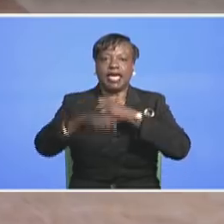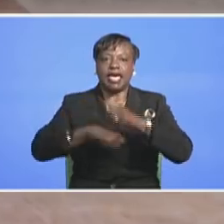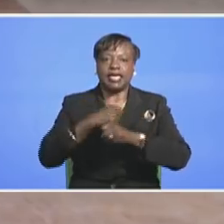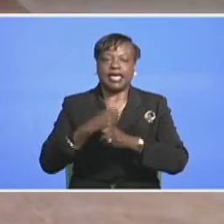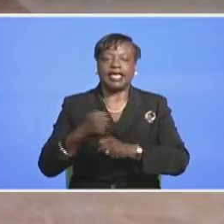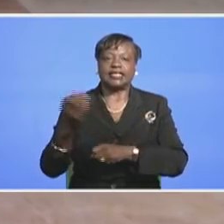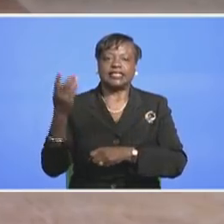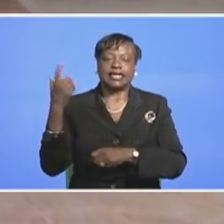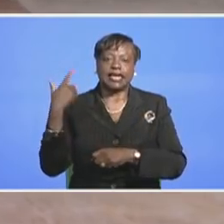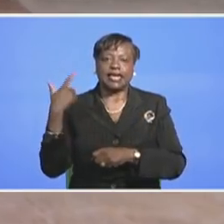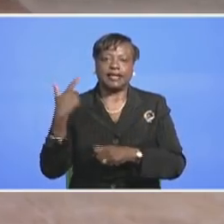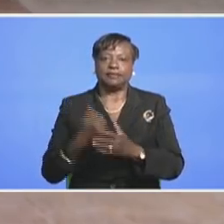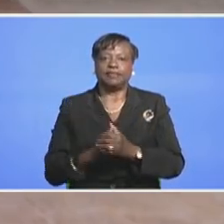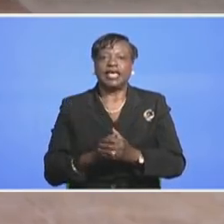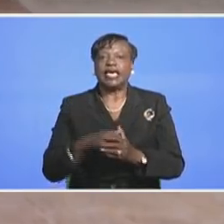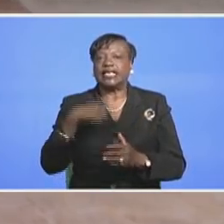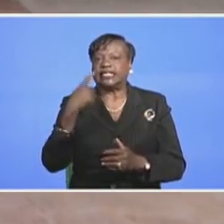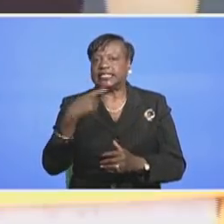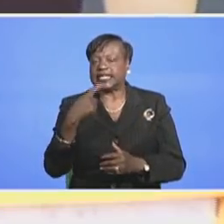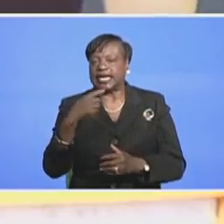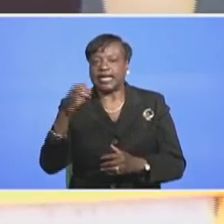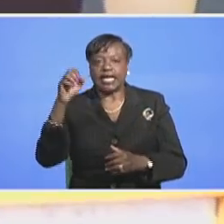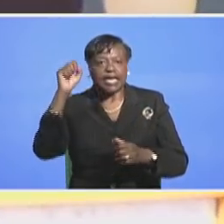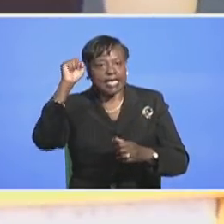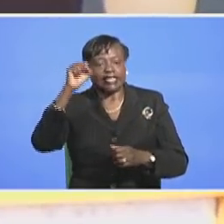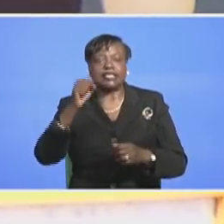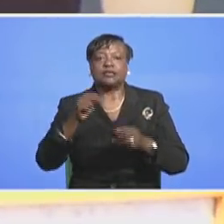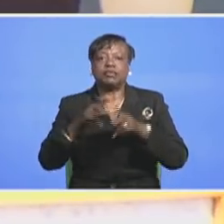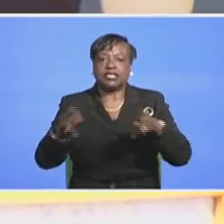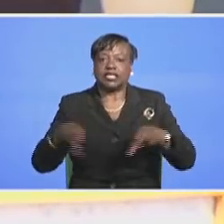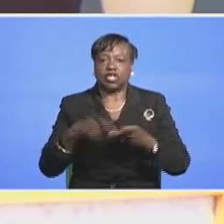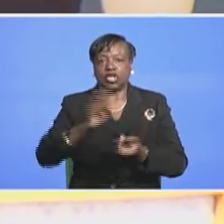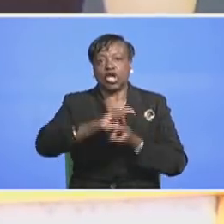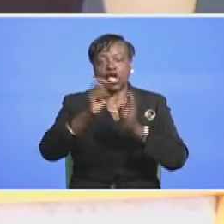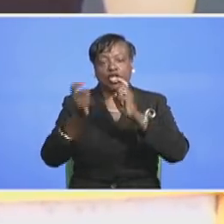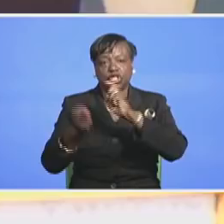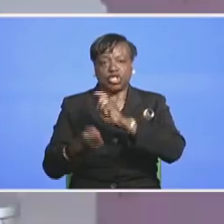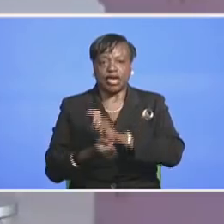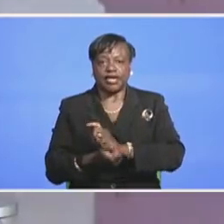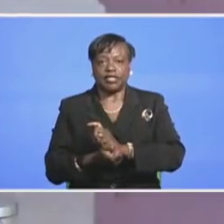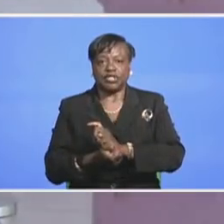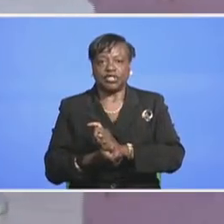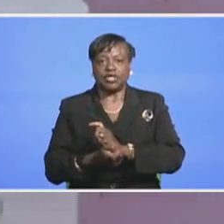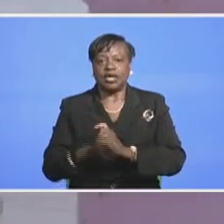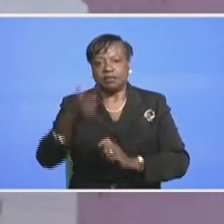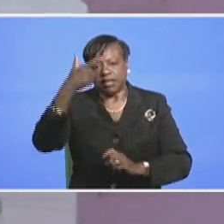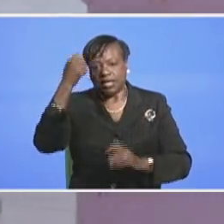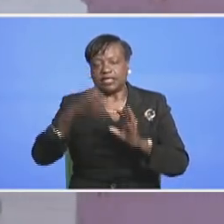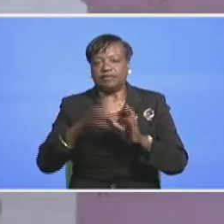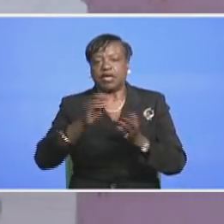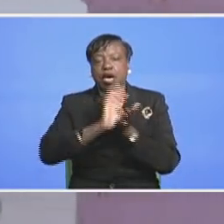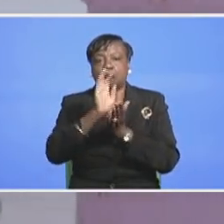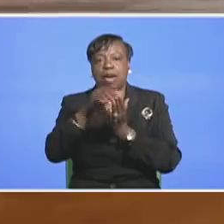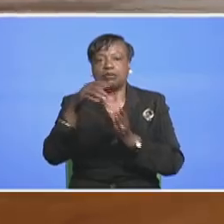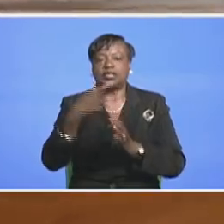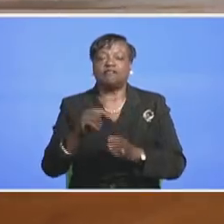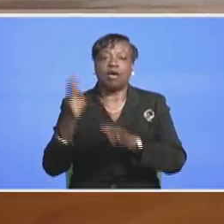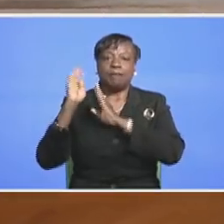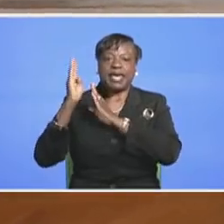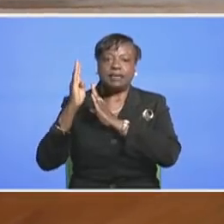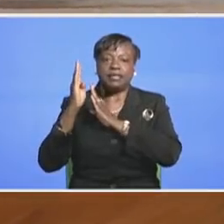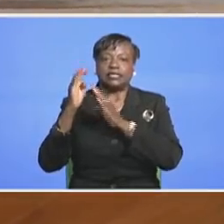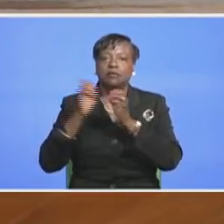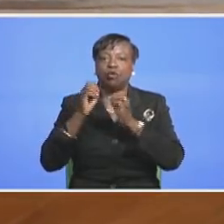his position has changed, with the resort employing more than 4,000 Bahamians and that number expected to increase to more than 5,000. He